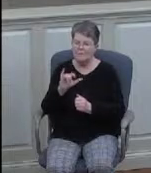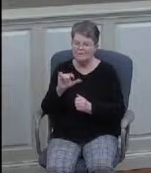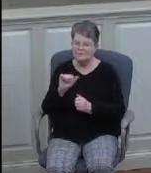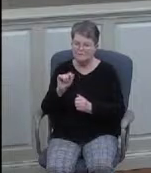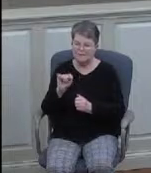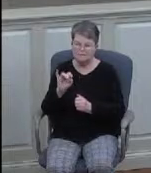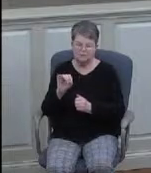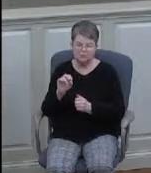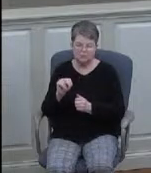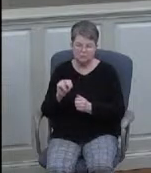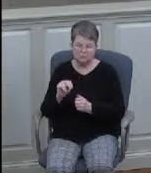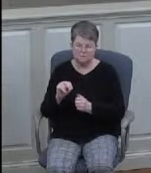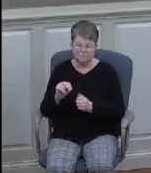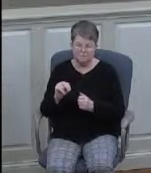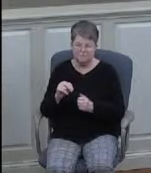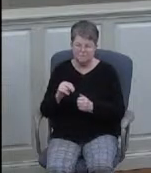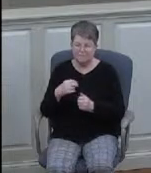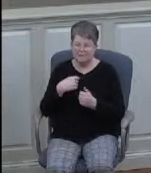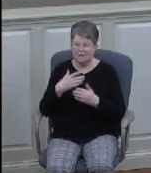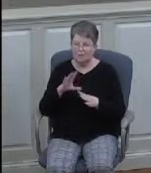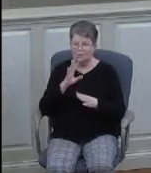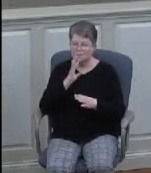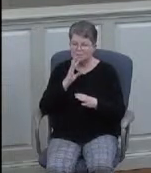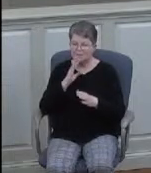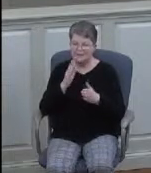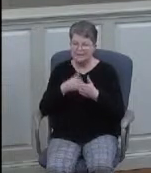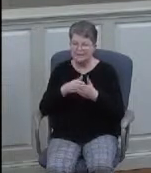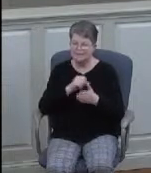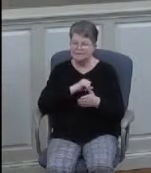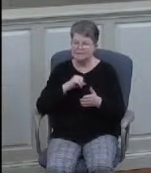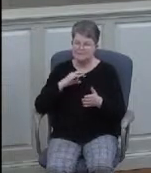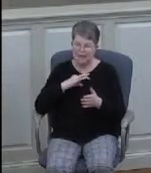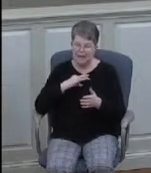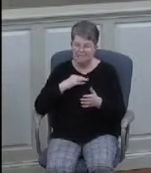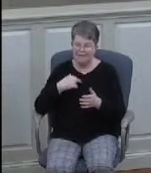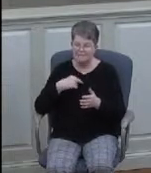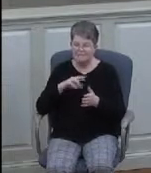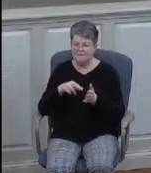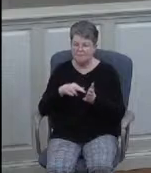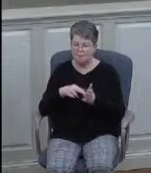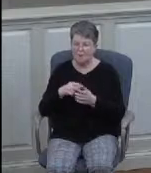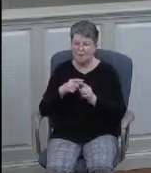and so it's. I don't want to speak against staff having a role, but I think,